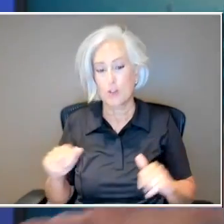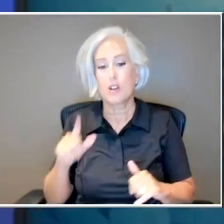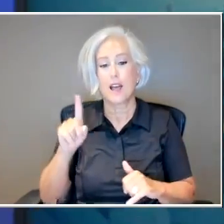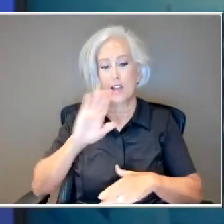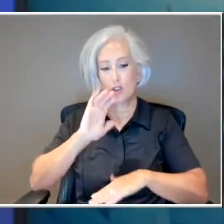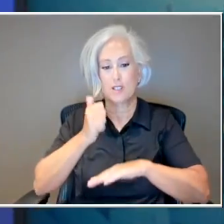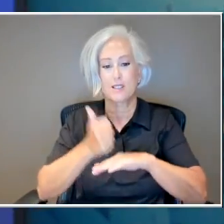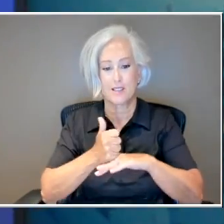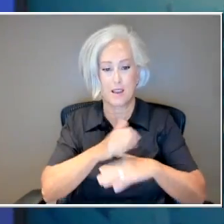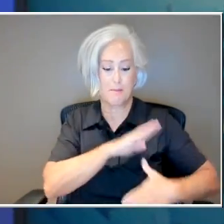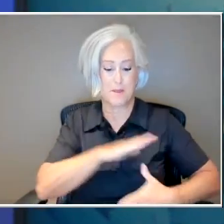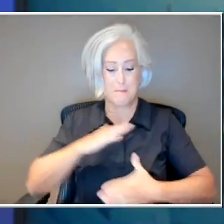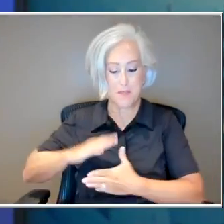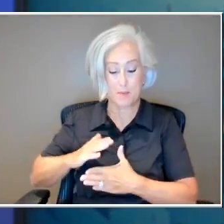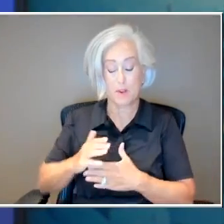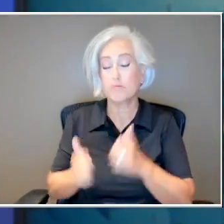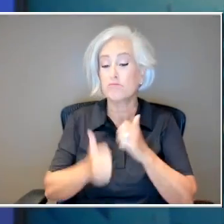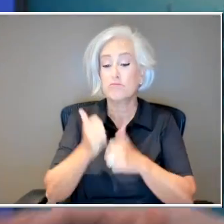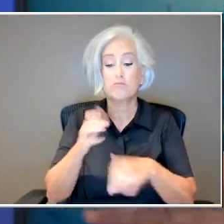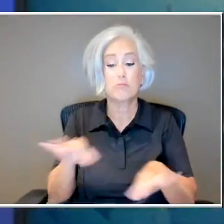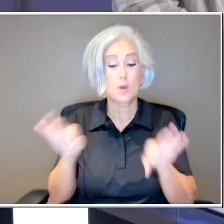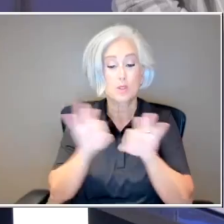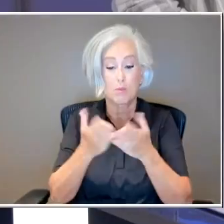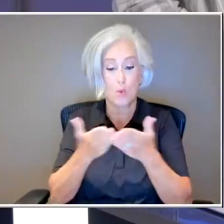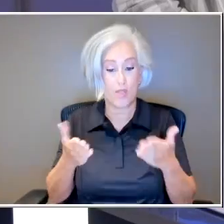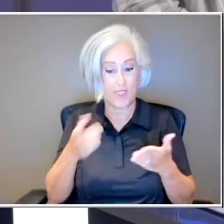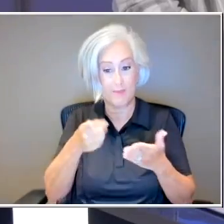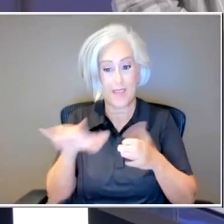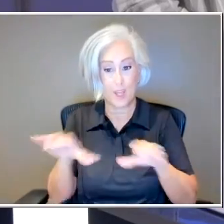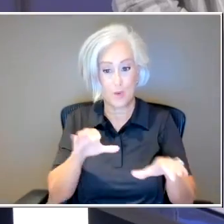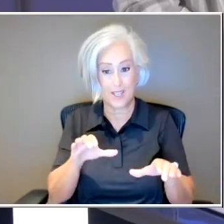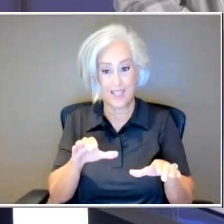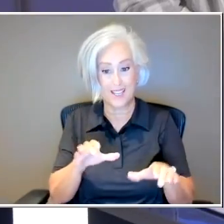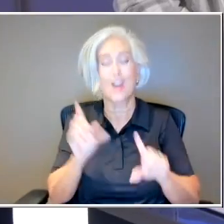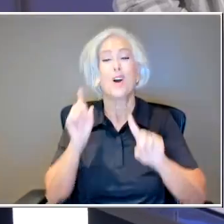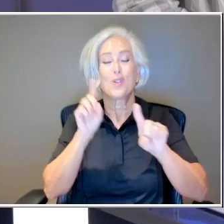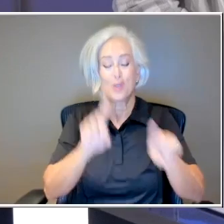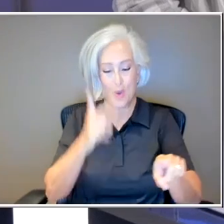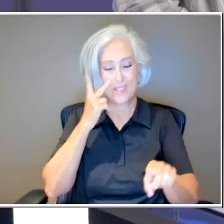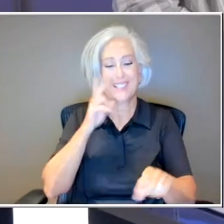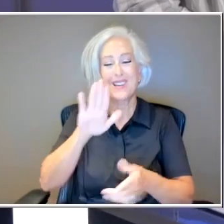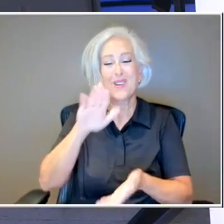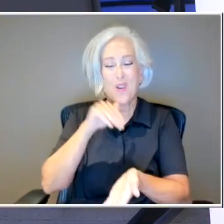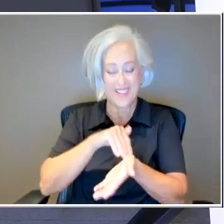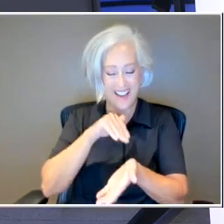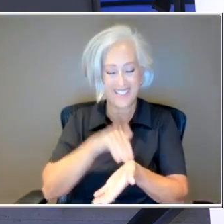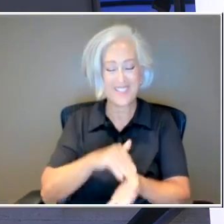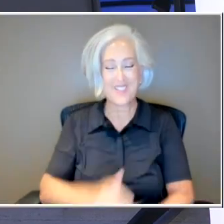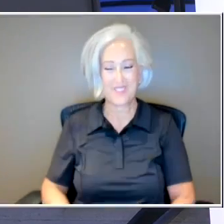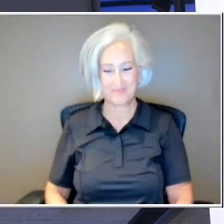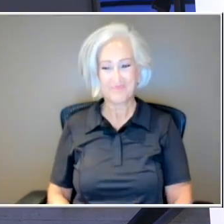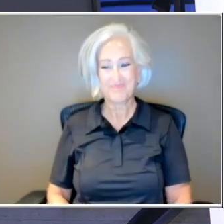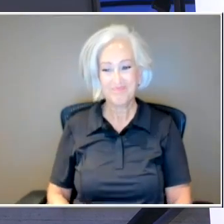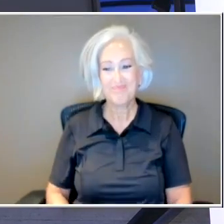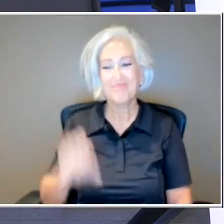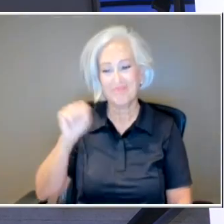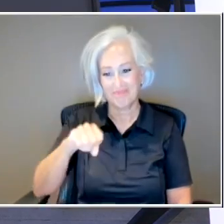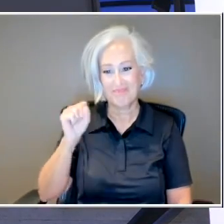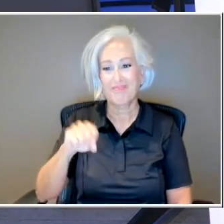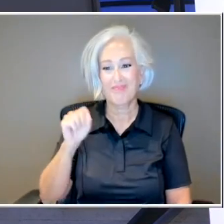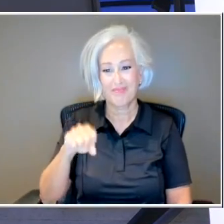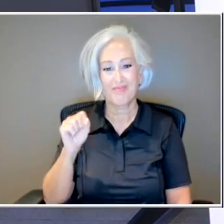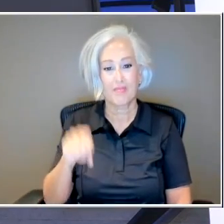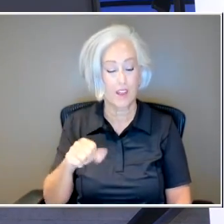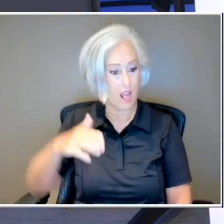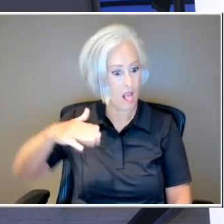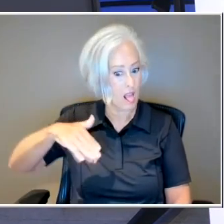the most important thing that you did was see your doctor. Well, I wanted her to know that too, because I asked you, had you been, and you said, no, I hadn't had a mammogram. I was